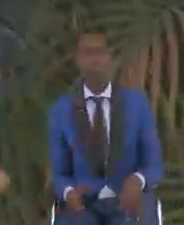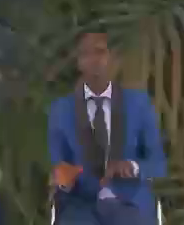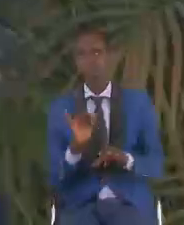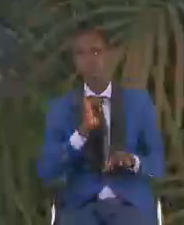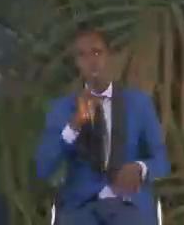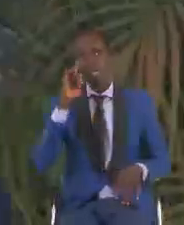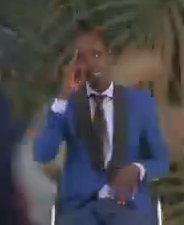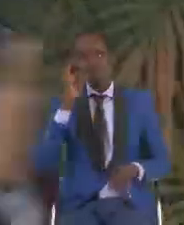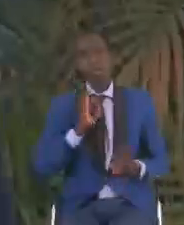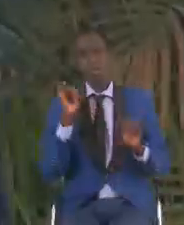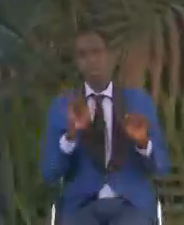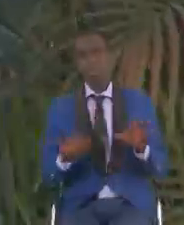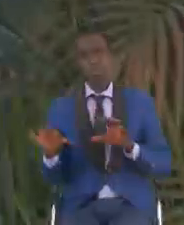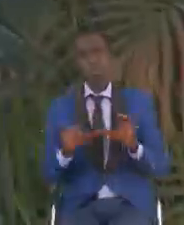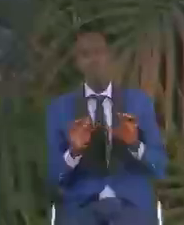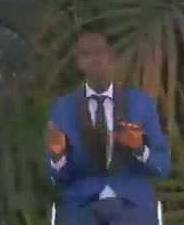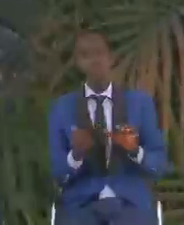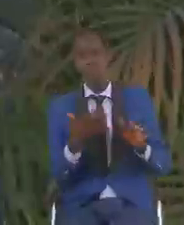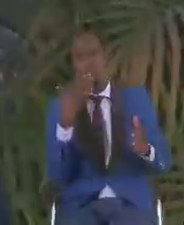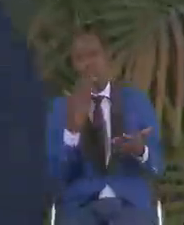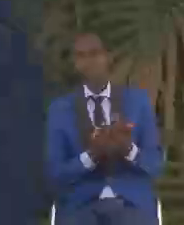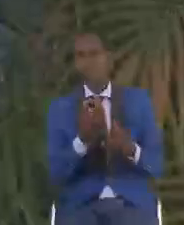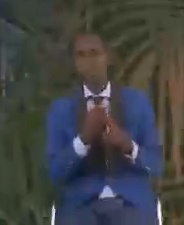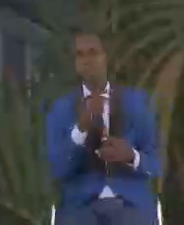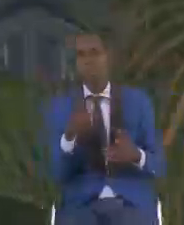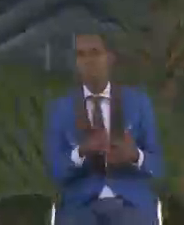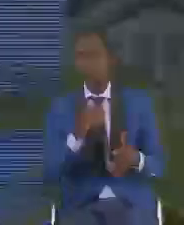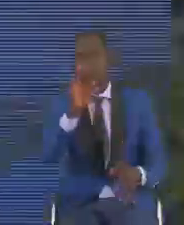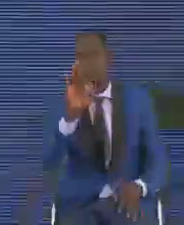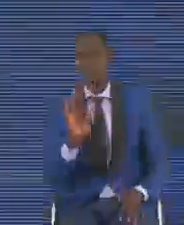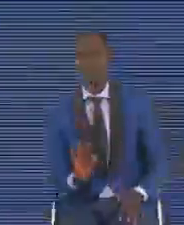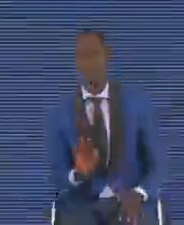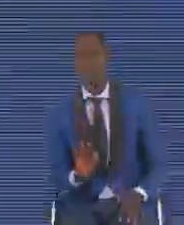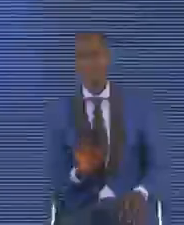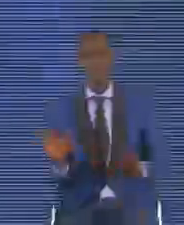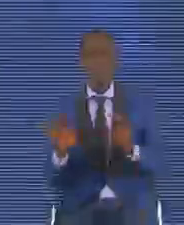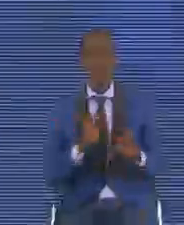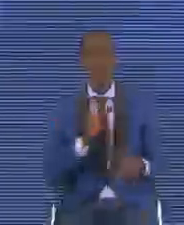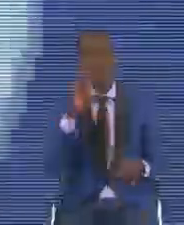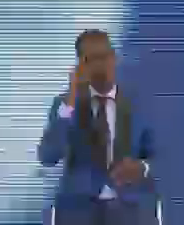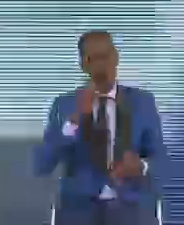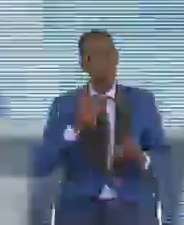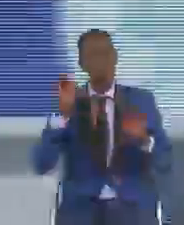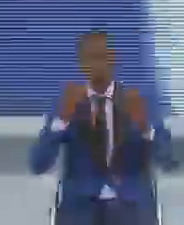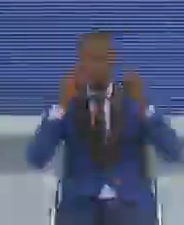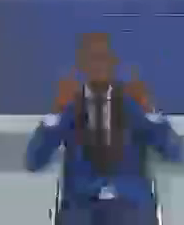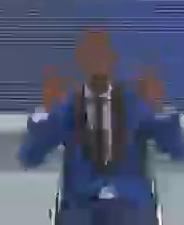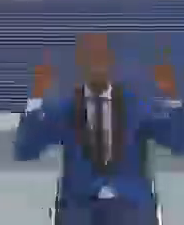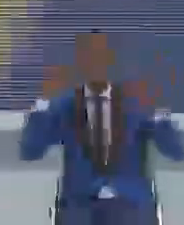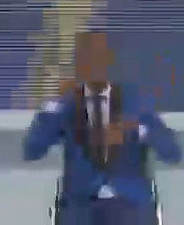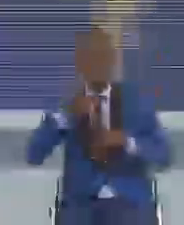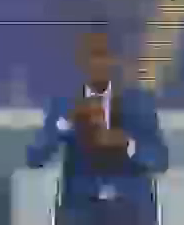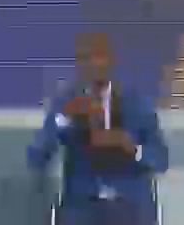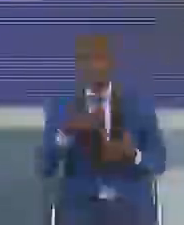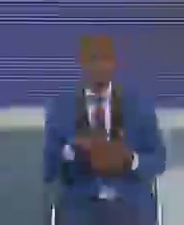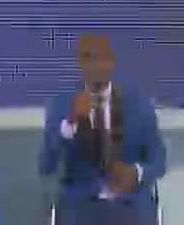make anything good out of this? Do I think I can excel out of this? And then